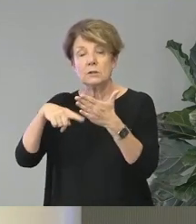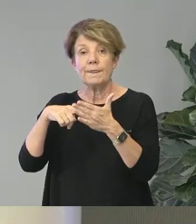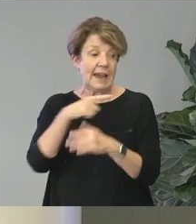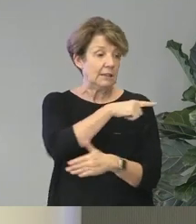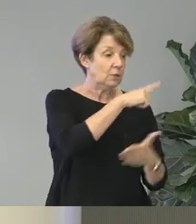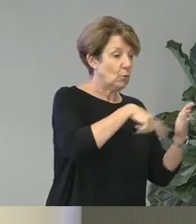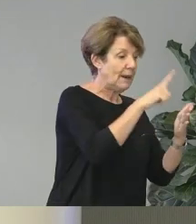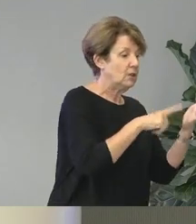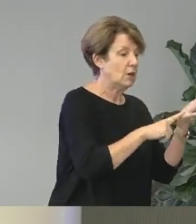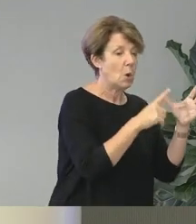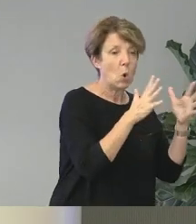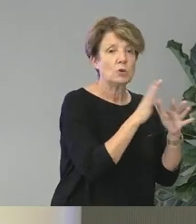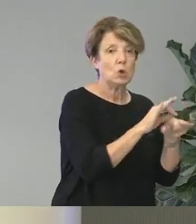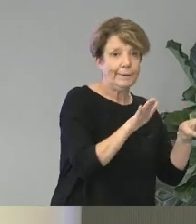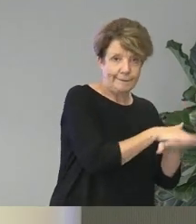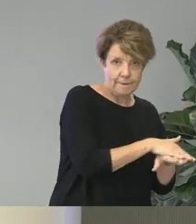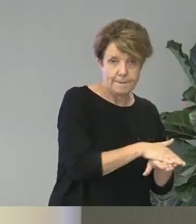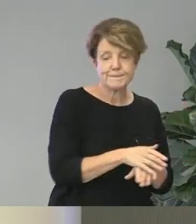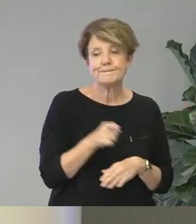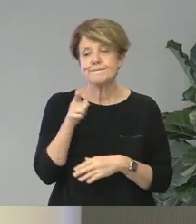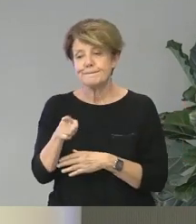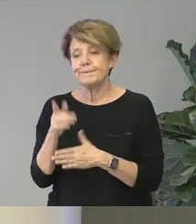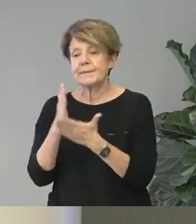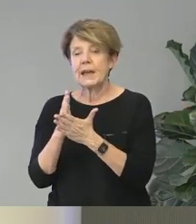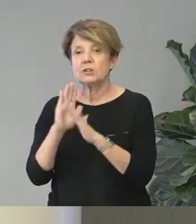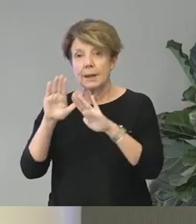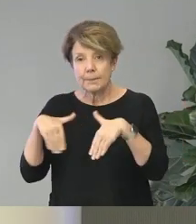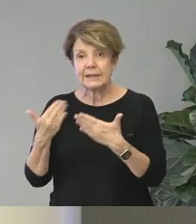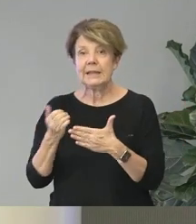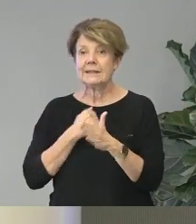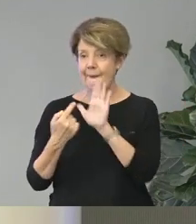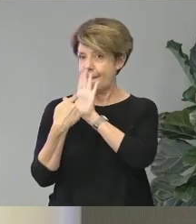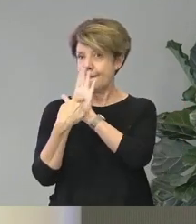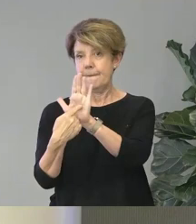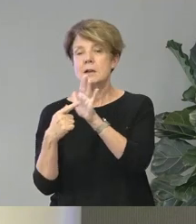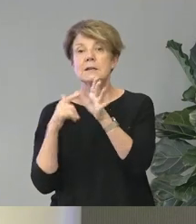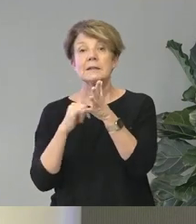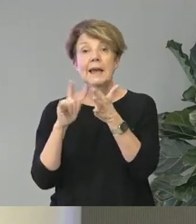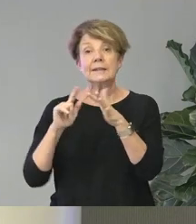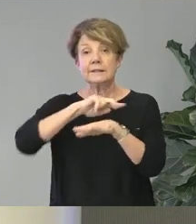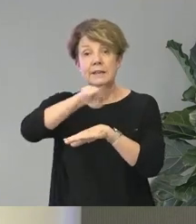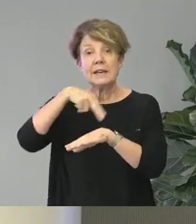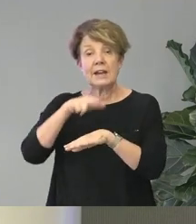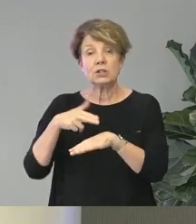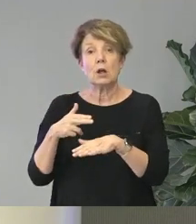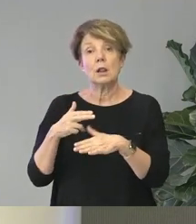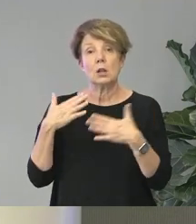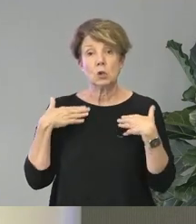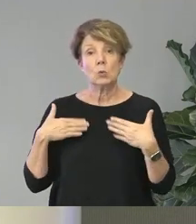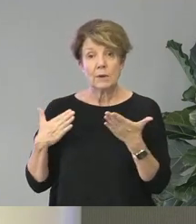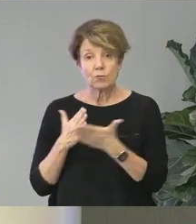are not capable of addressing. It presents our case as the National Human Rights